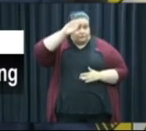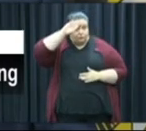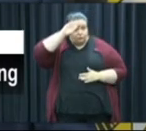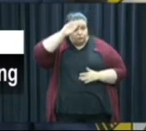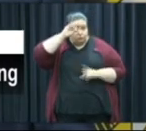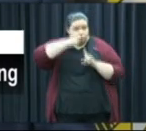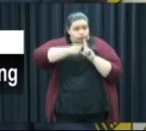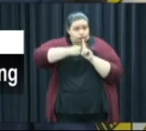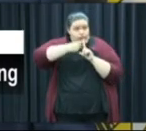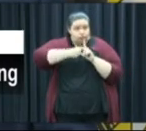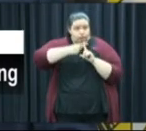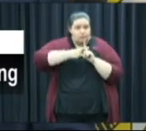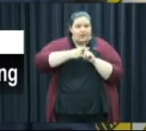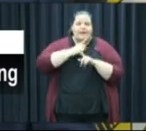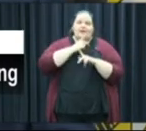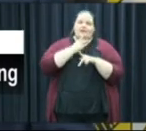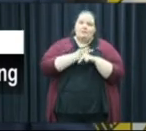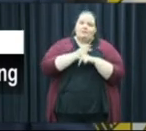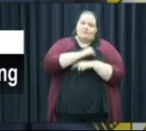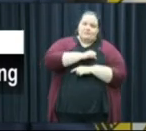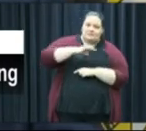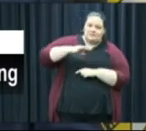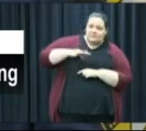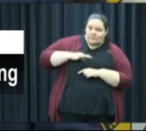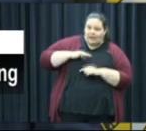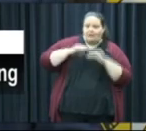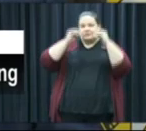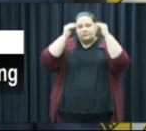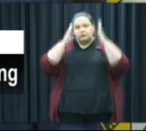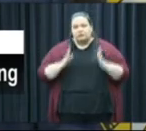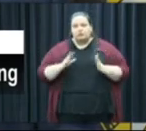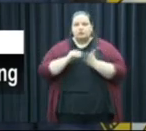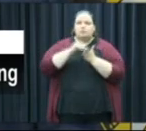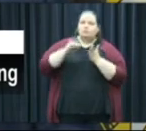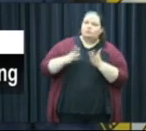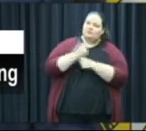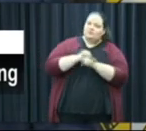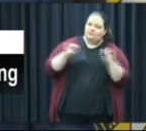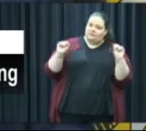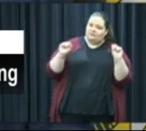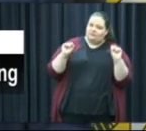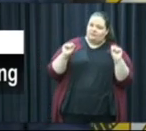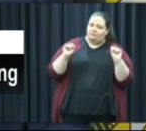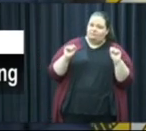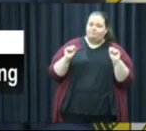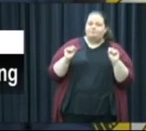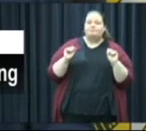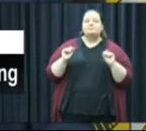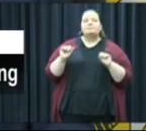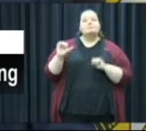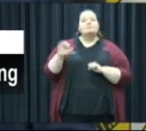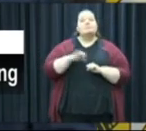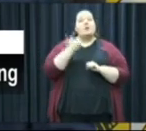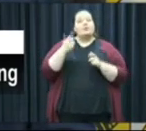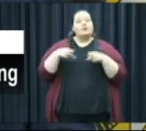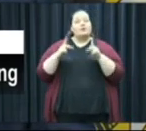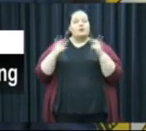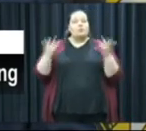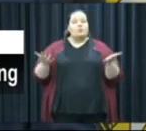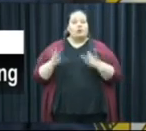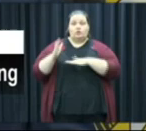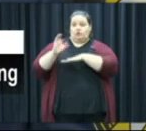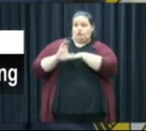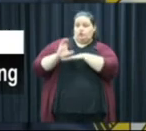protect students, faculty, and staff. As an alternative to online worship, religious organizations can now hold outdoor